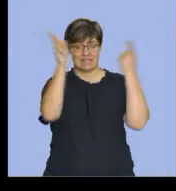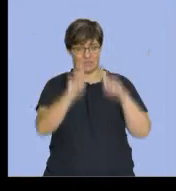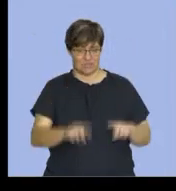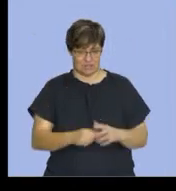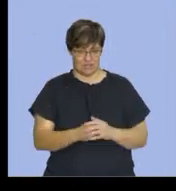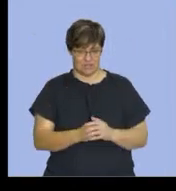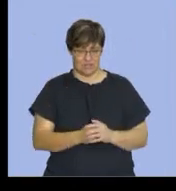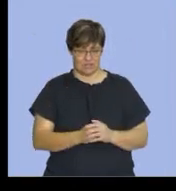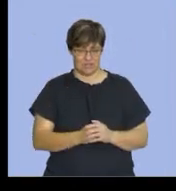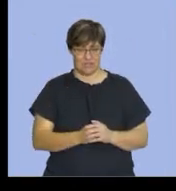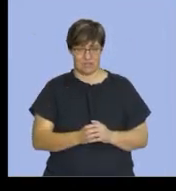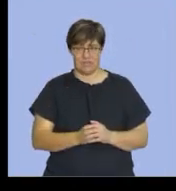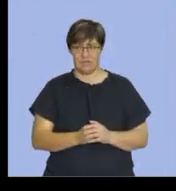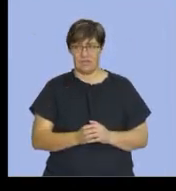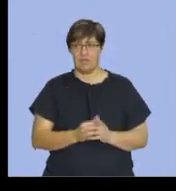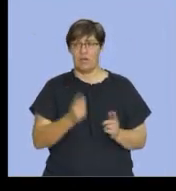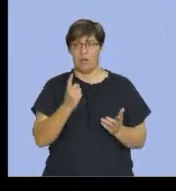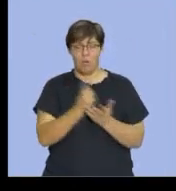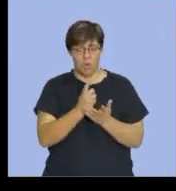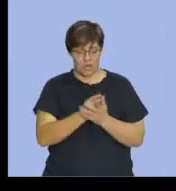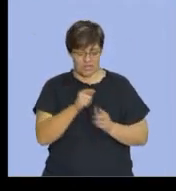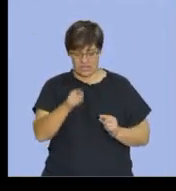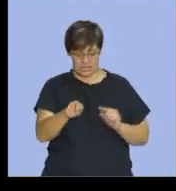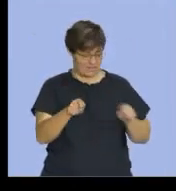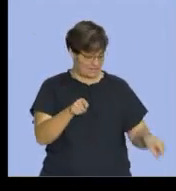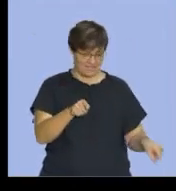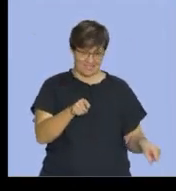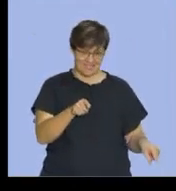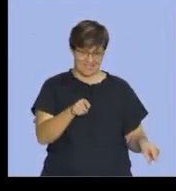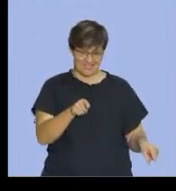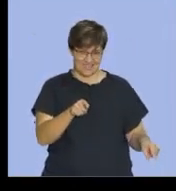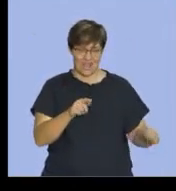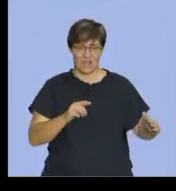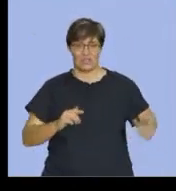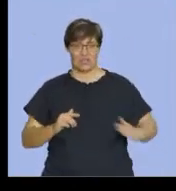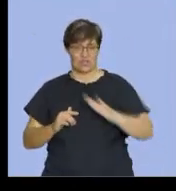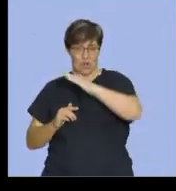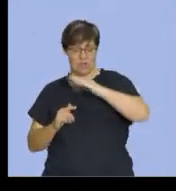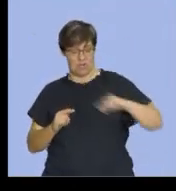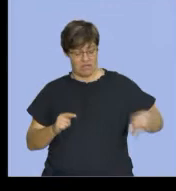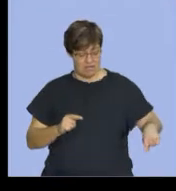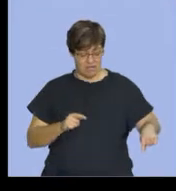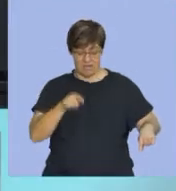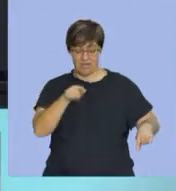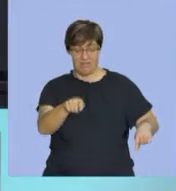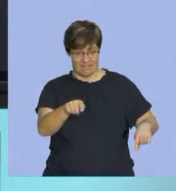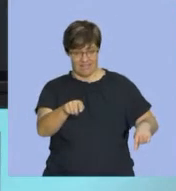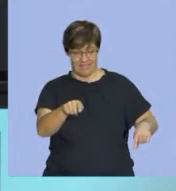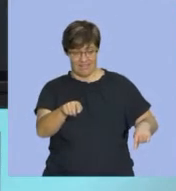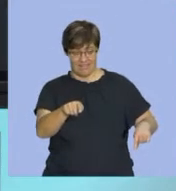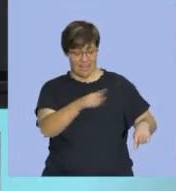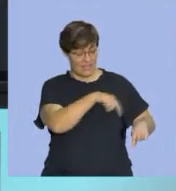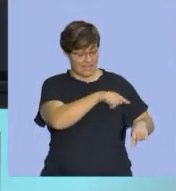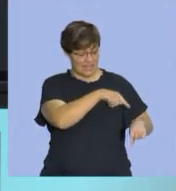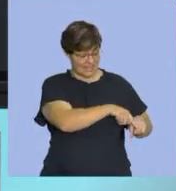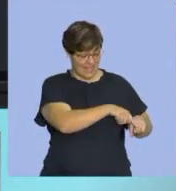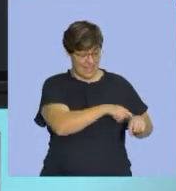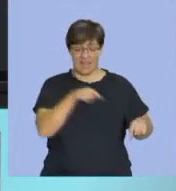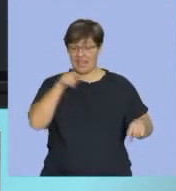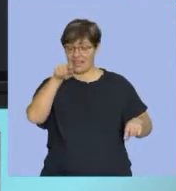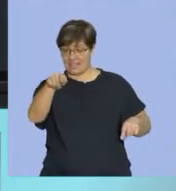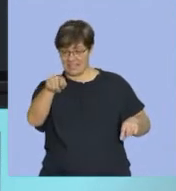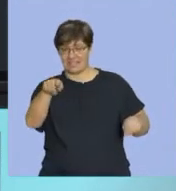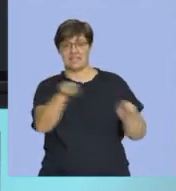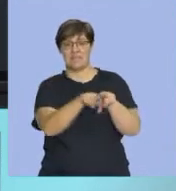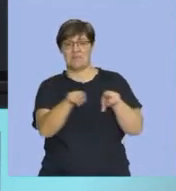We're not going to do all the geometry. Is always the same as the angle on the slope. Whatever the angle theta is there, that's what